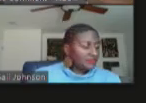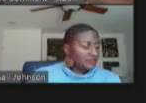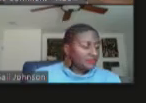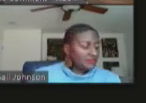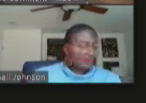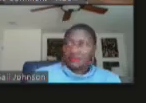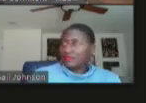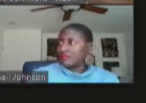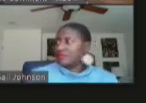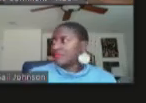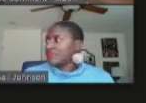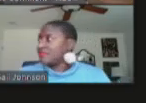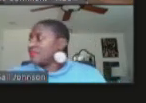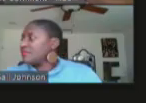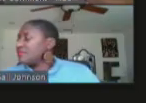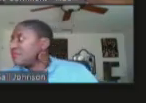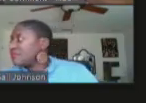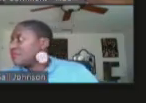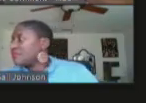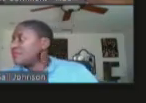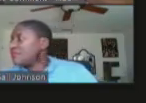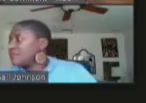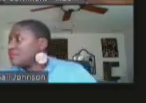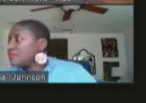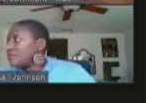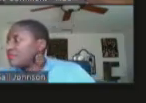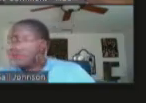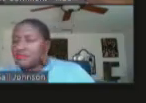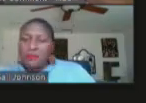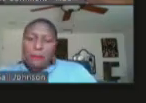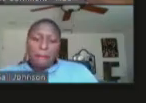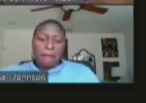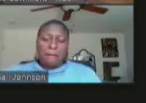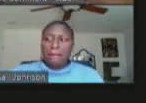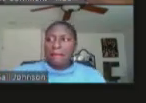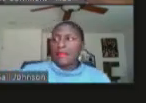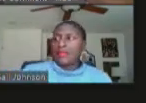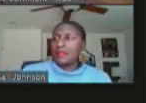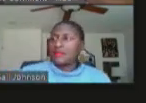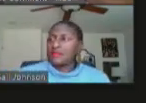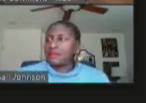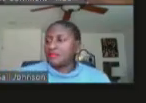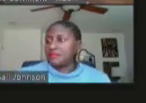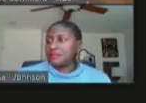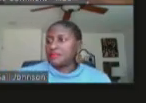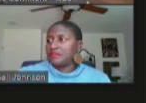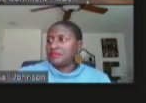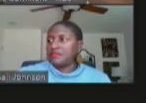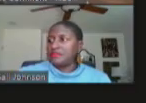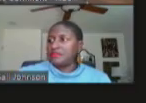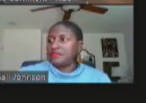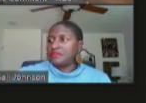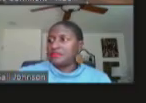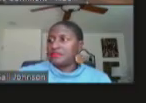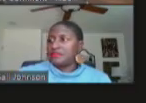And it would allow me to serve the local Gainesville community, and as well, and on top of that, share my knowledge and the skills that